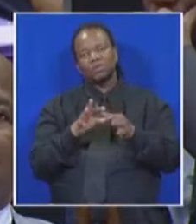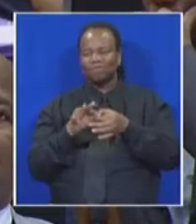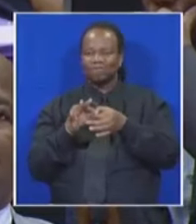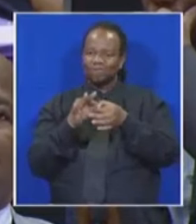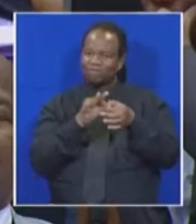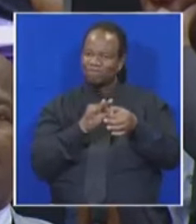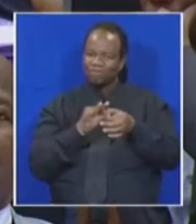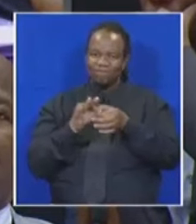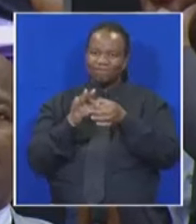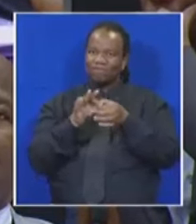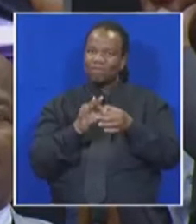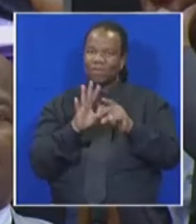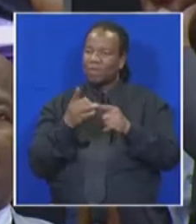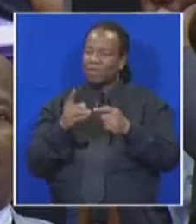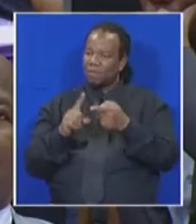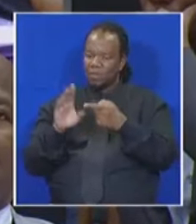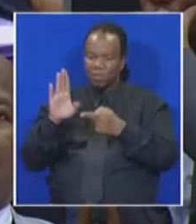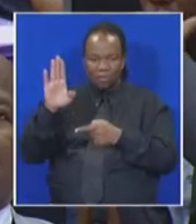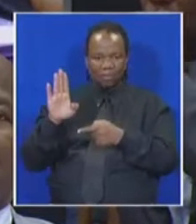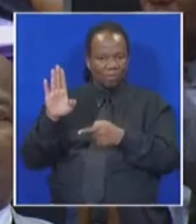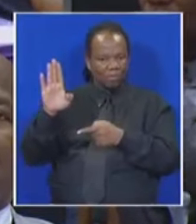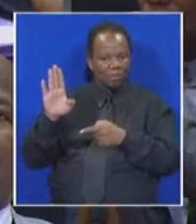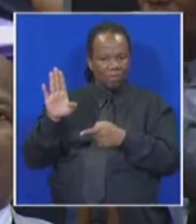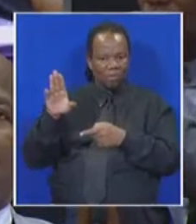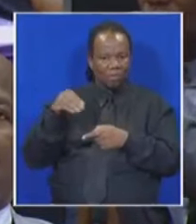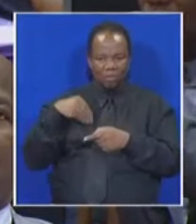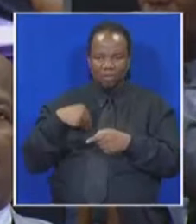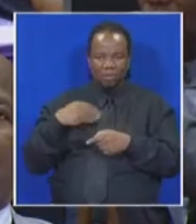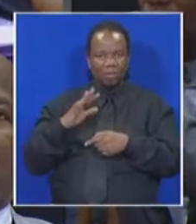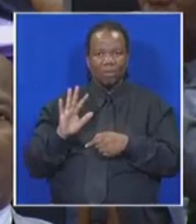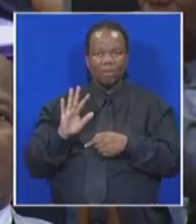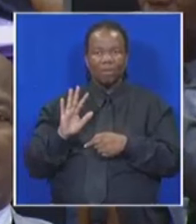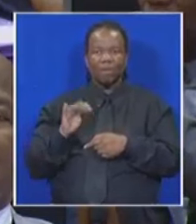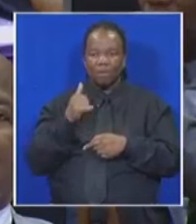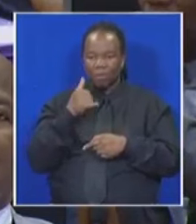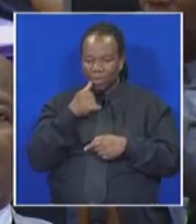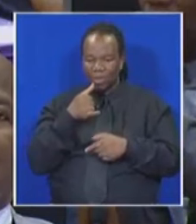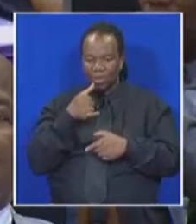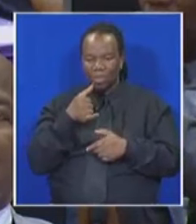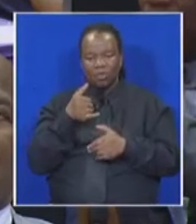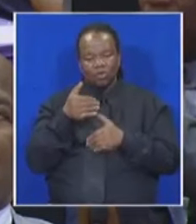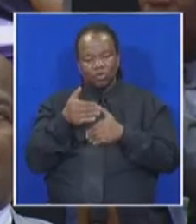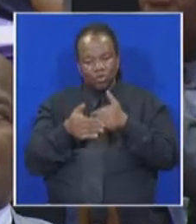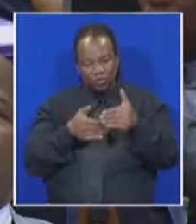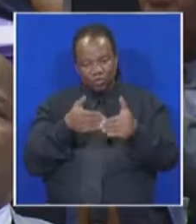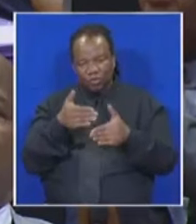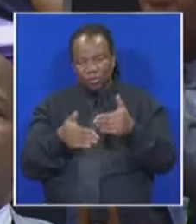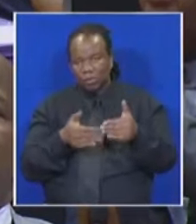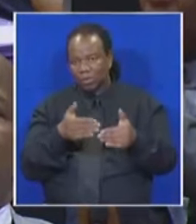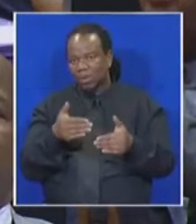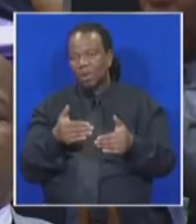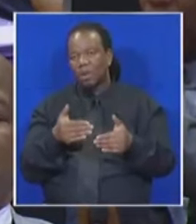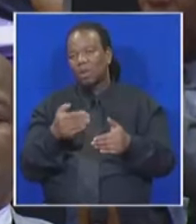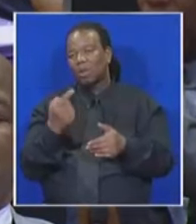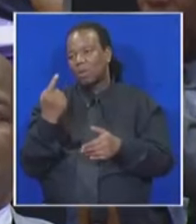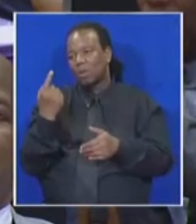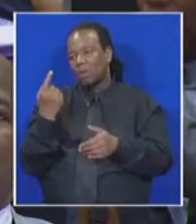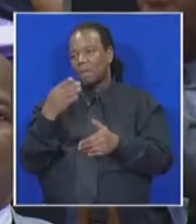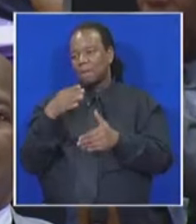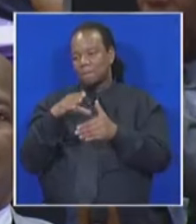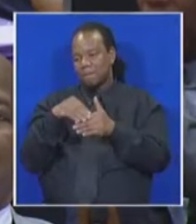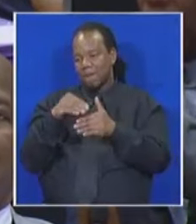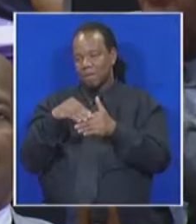taking of points of order, while a division is in progress, members may only